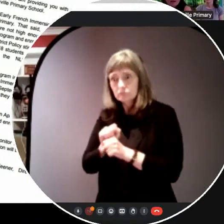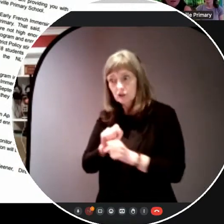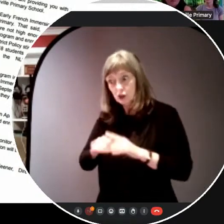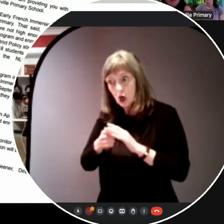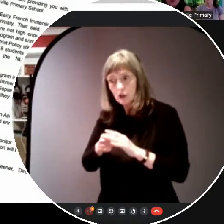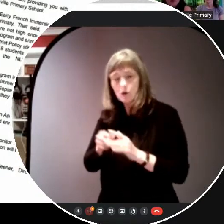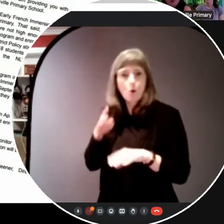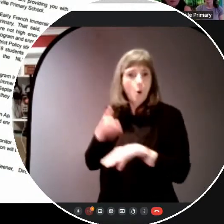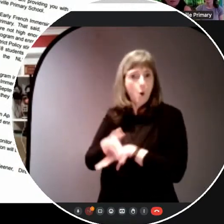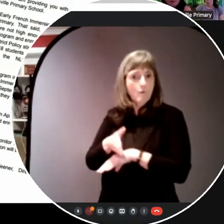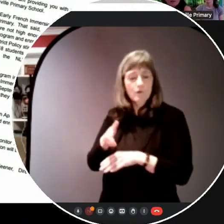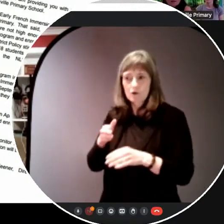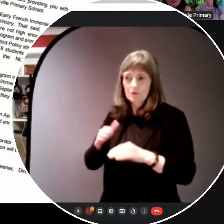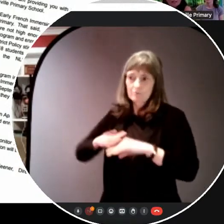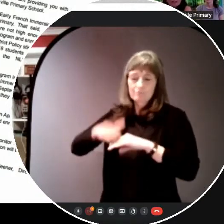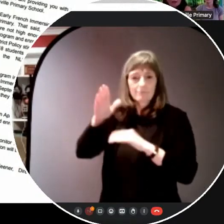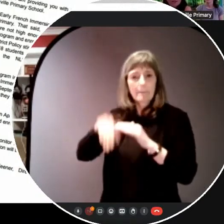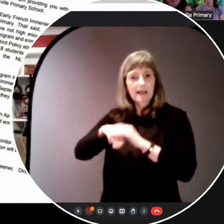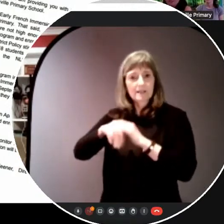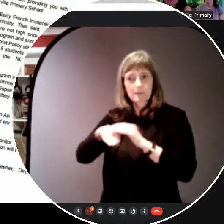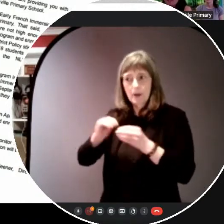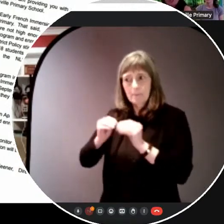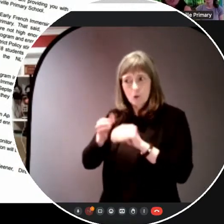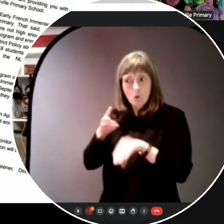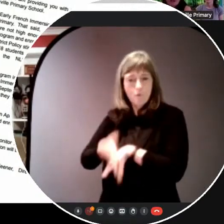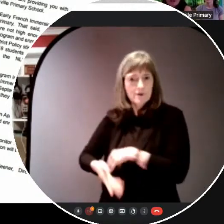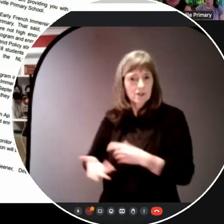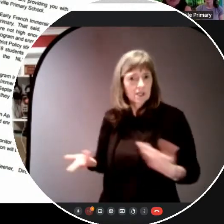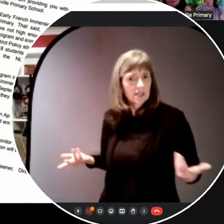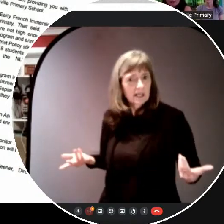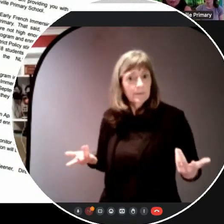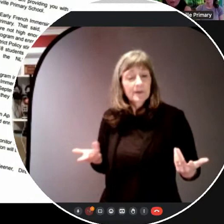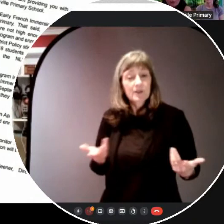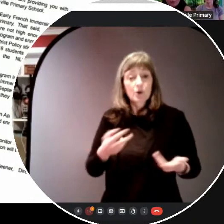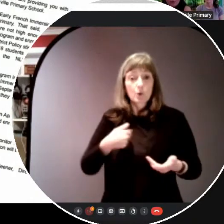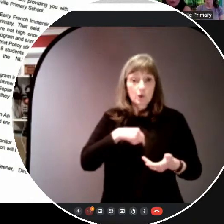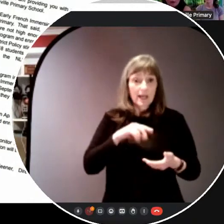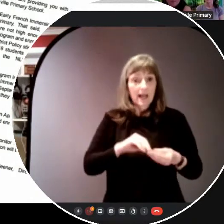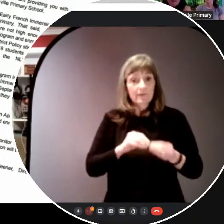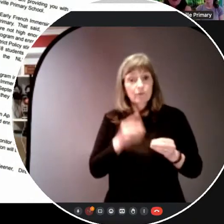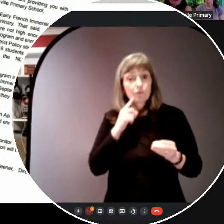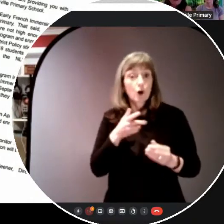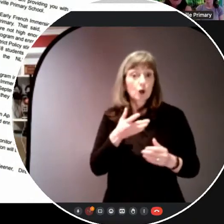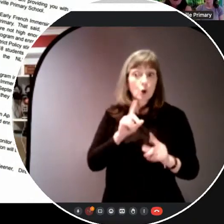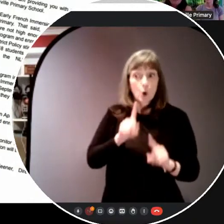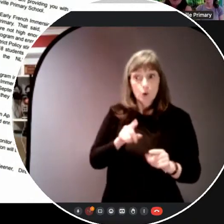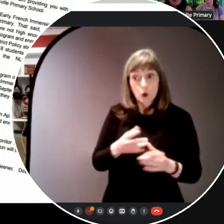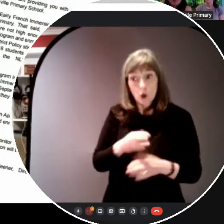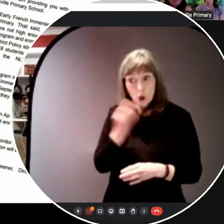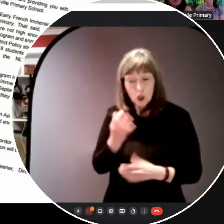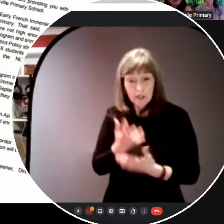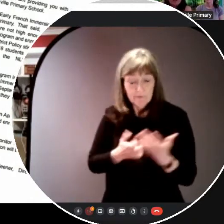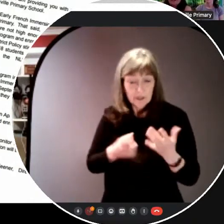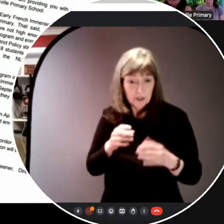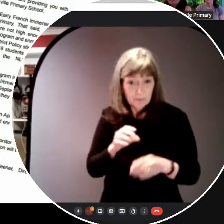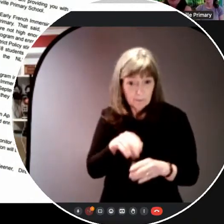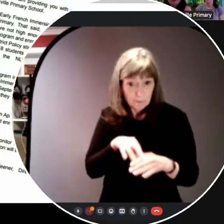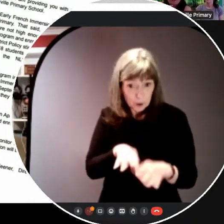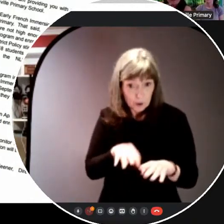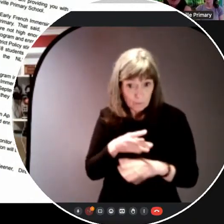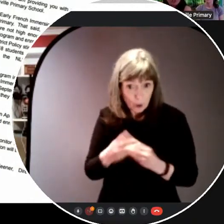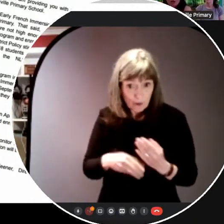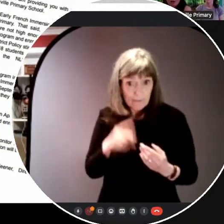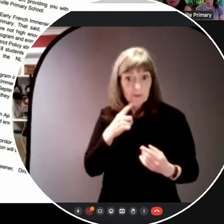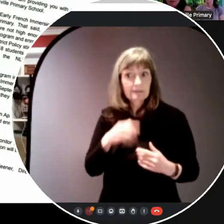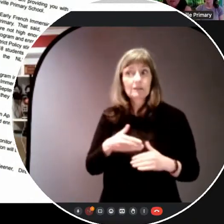advocated for the necessary units, teachers, and access to the early French immersion program. For the community, this